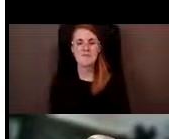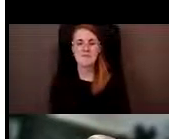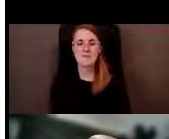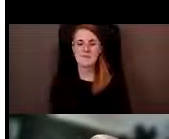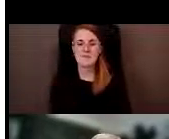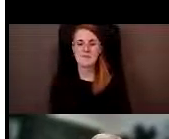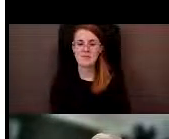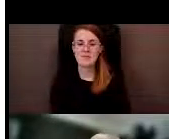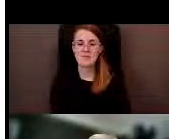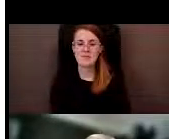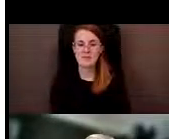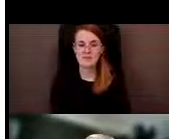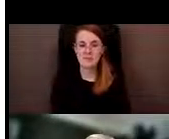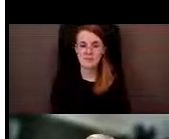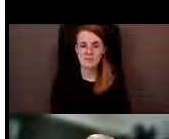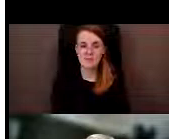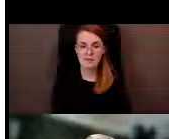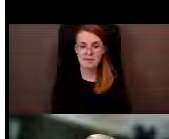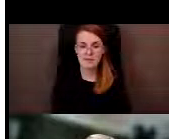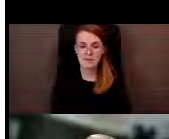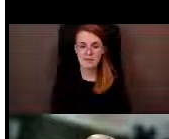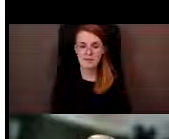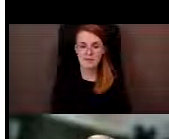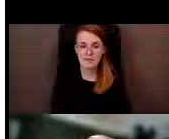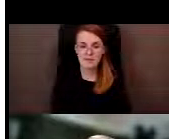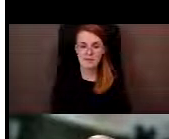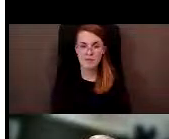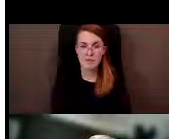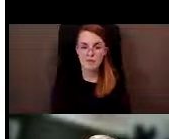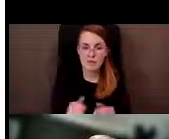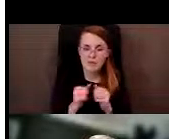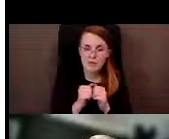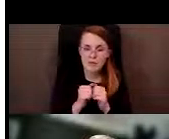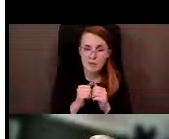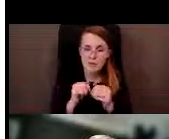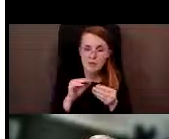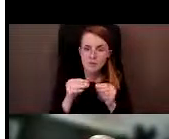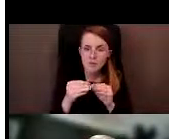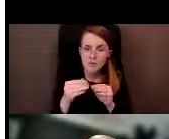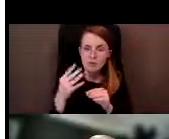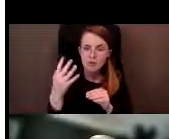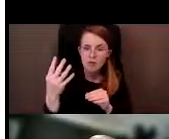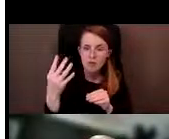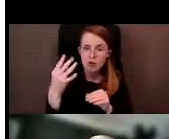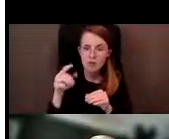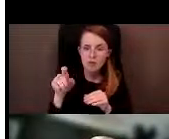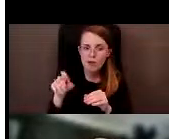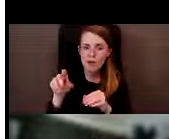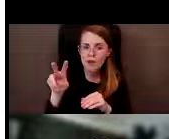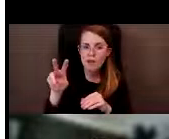The council member number 4 or for District 4 should be Vela. I apologize. I thought I had changed that.